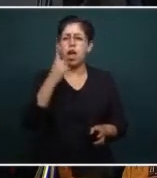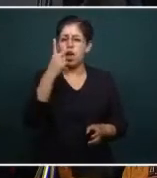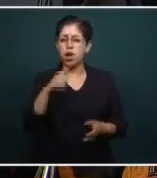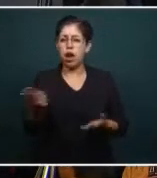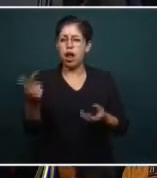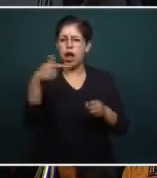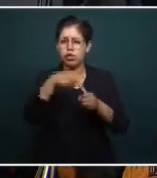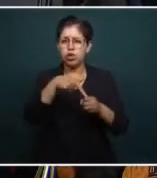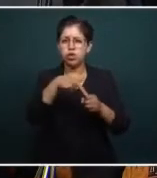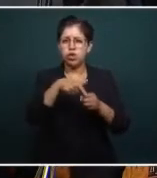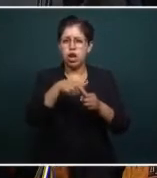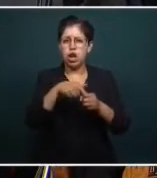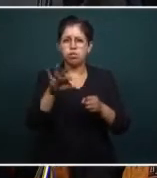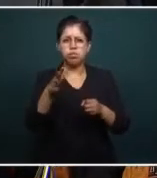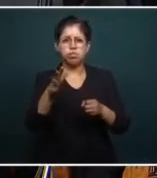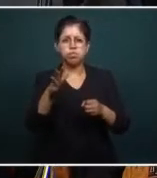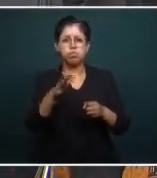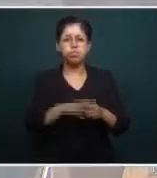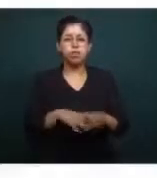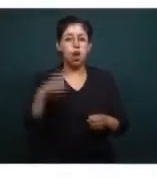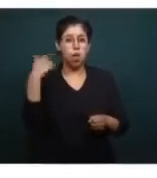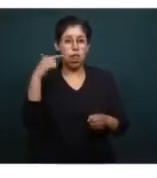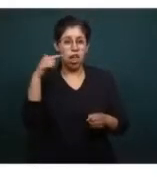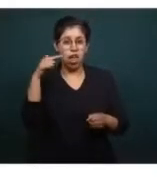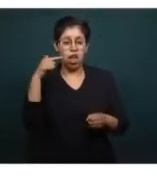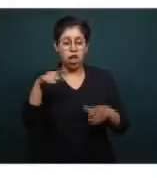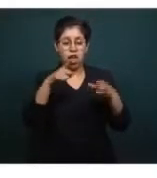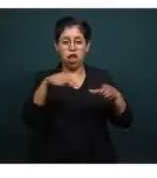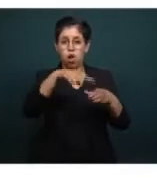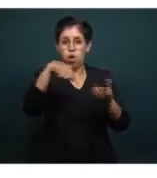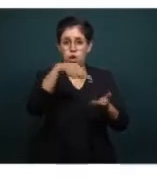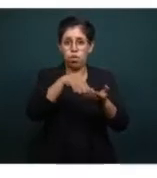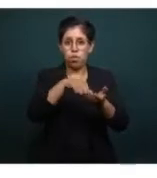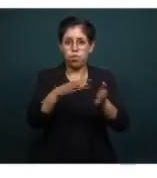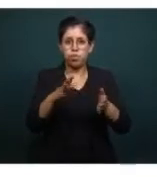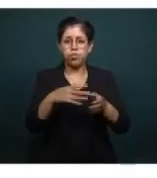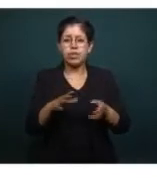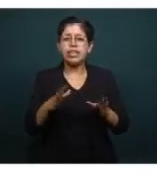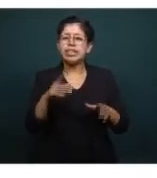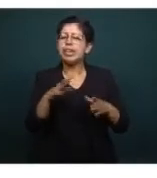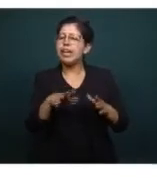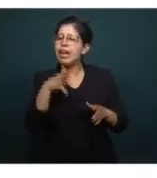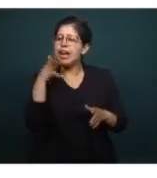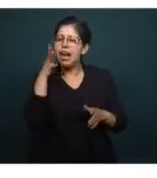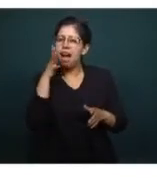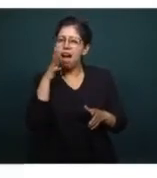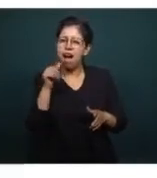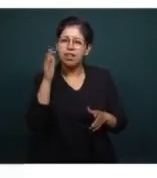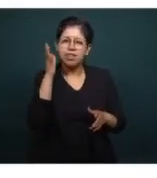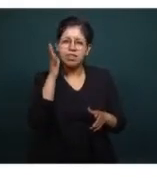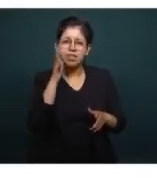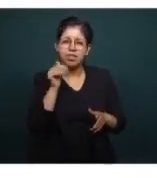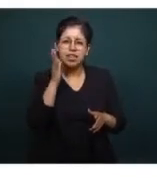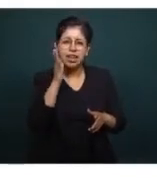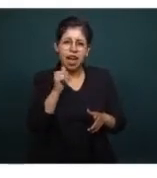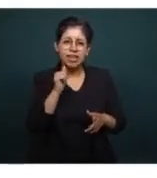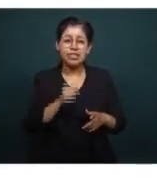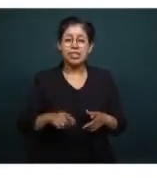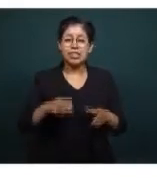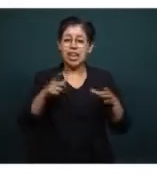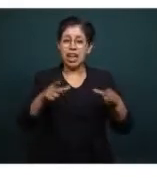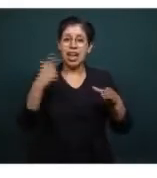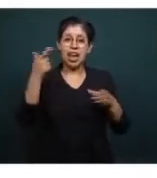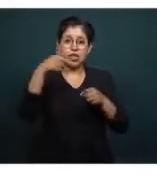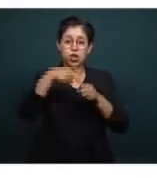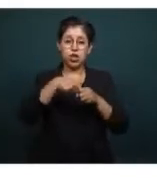as en it is la zona metropolitana in de the Guadalajara metropolitan zone reunió of casi Guate, 200 de had esas nearly 1.228 quejas. 200